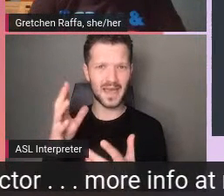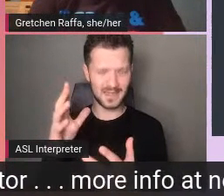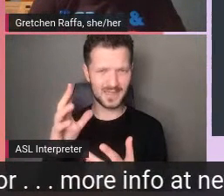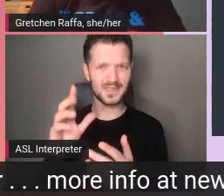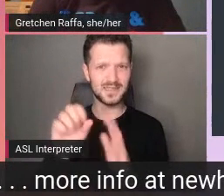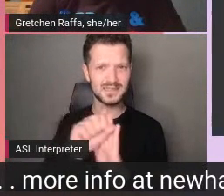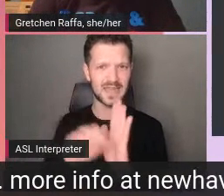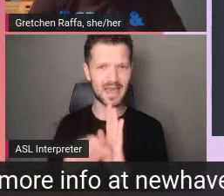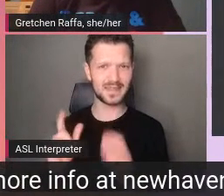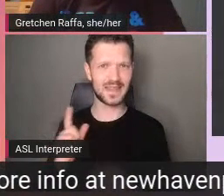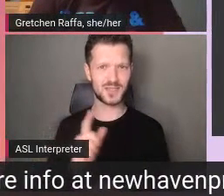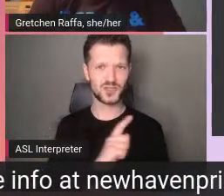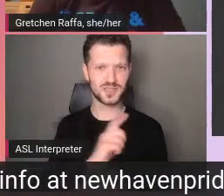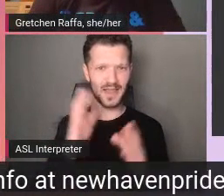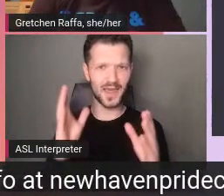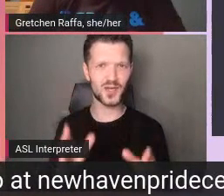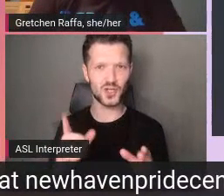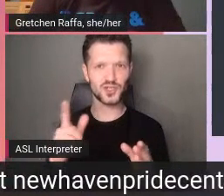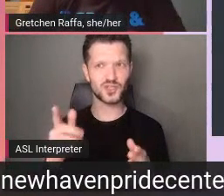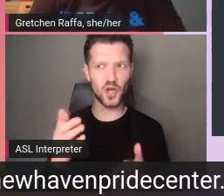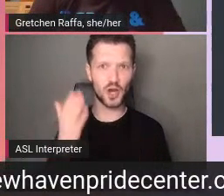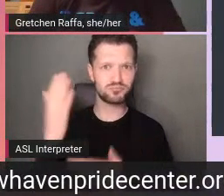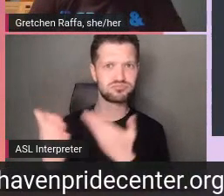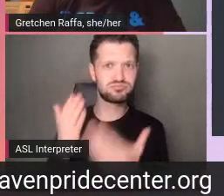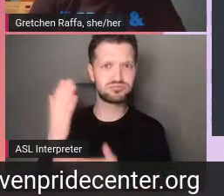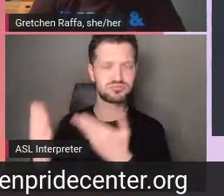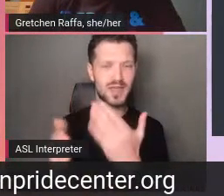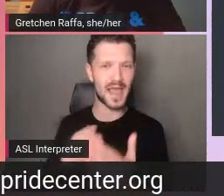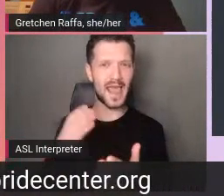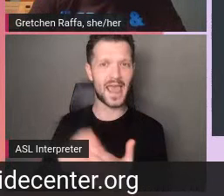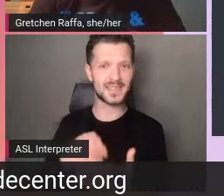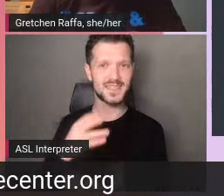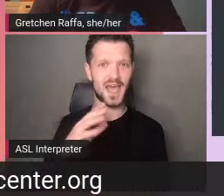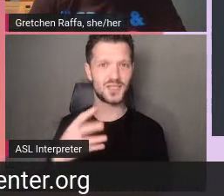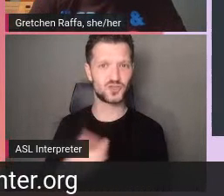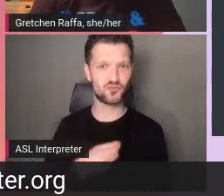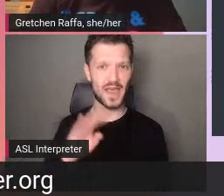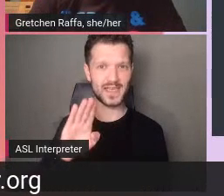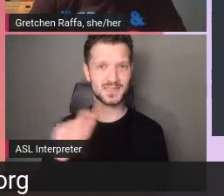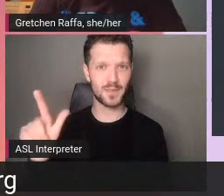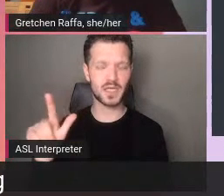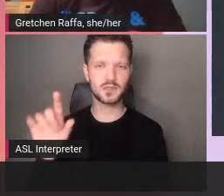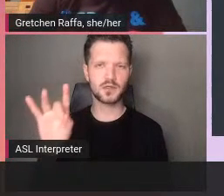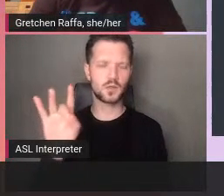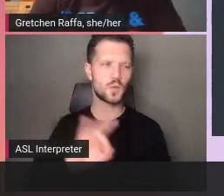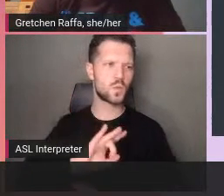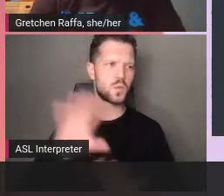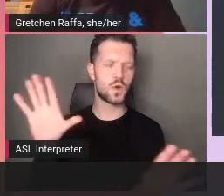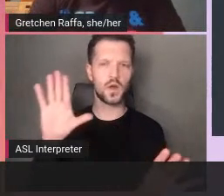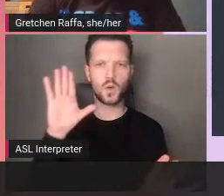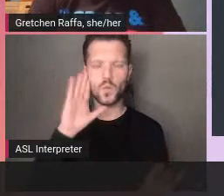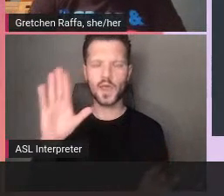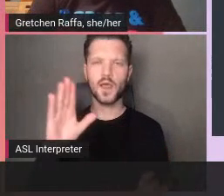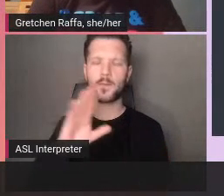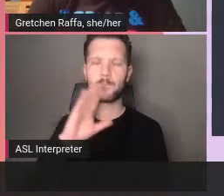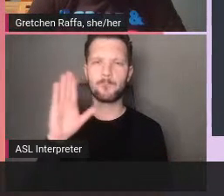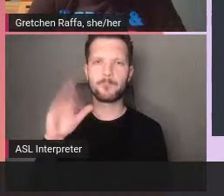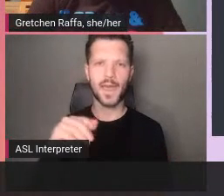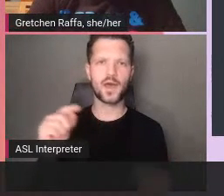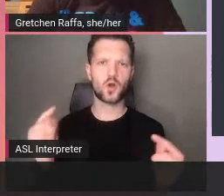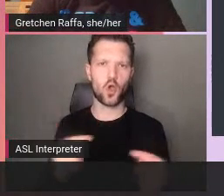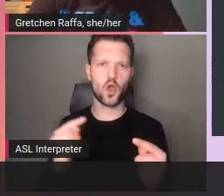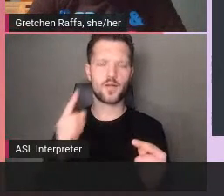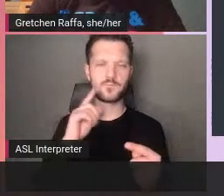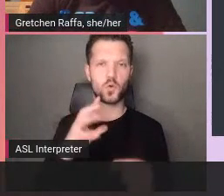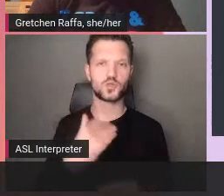introducing anti-trans bills right now that are going to do incredible harm to the trans and non-binary community.